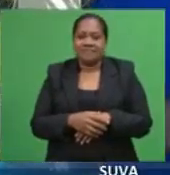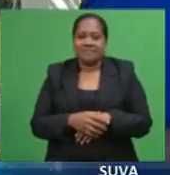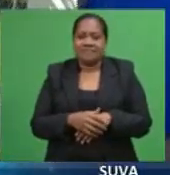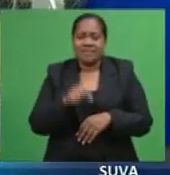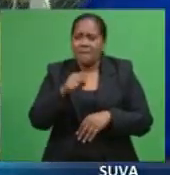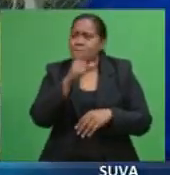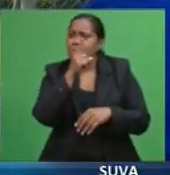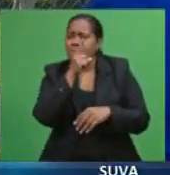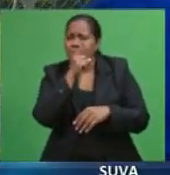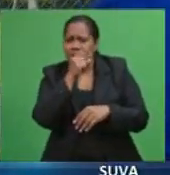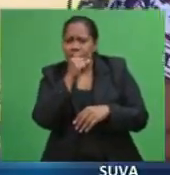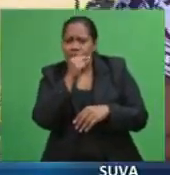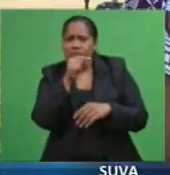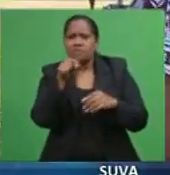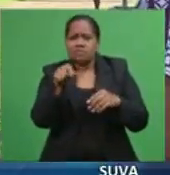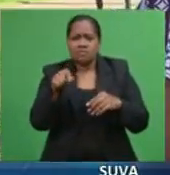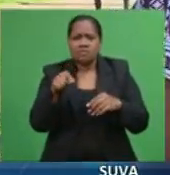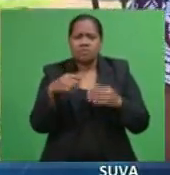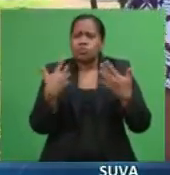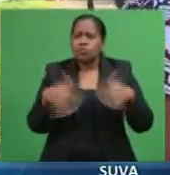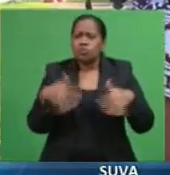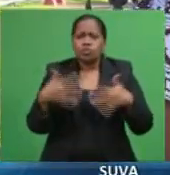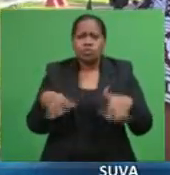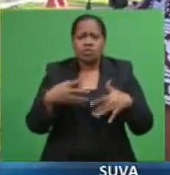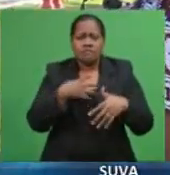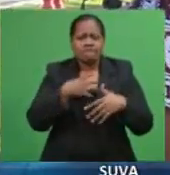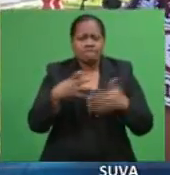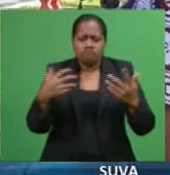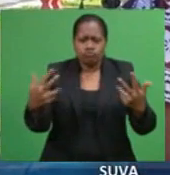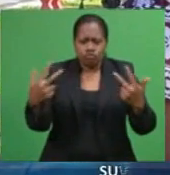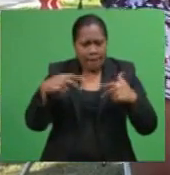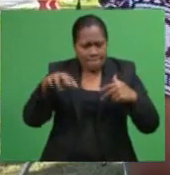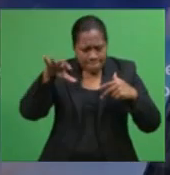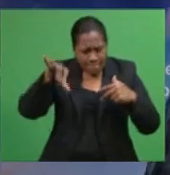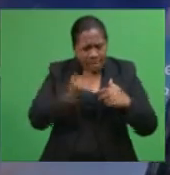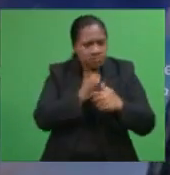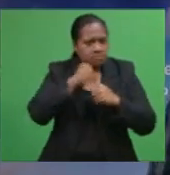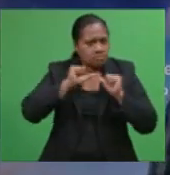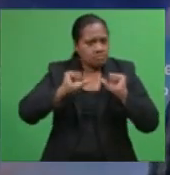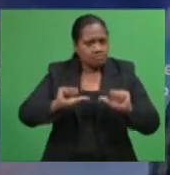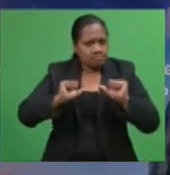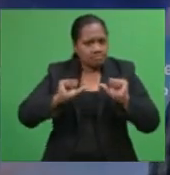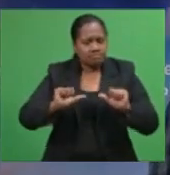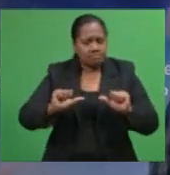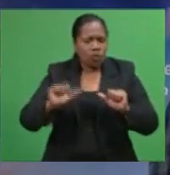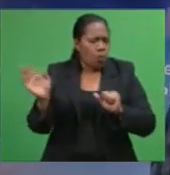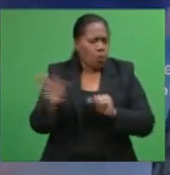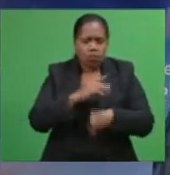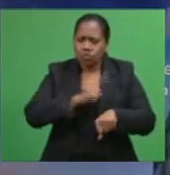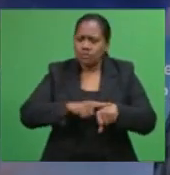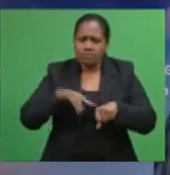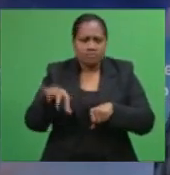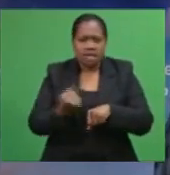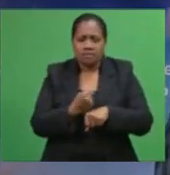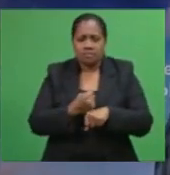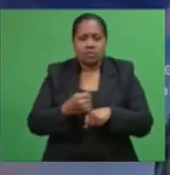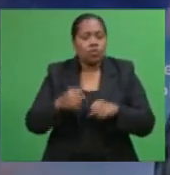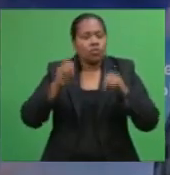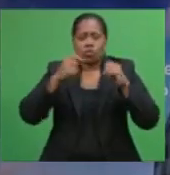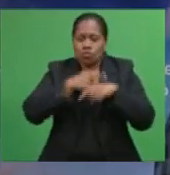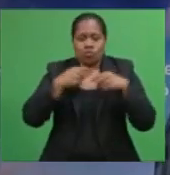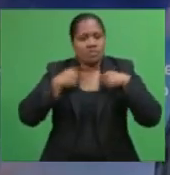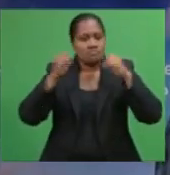Migratory birds enrich our ecosystems and must be protected at all costs. We are blessed to have these diverse species of birds in